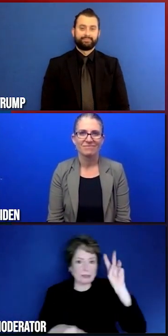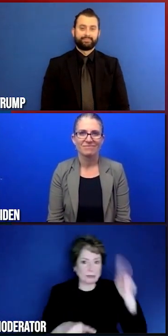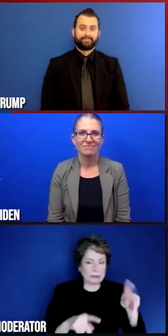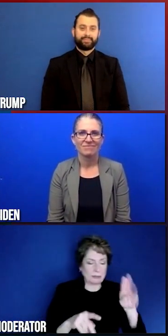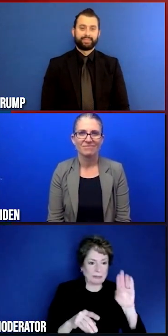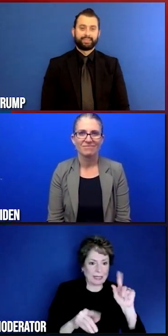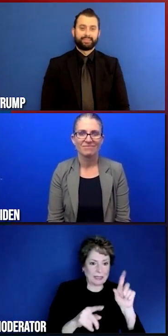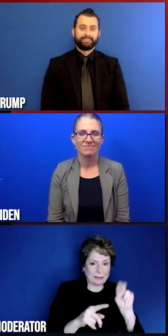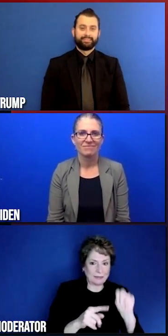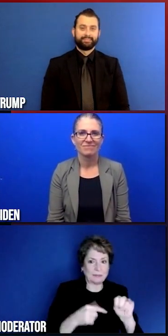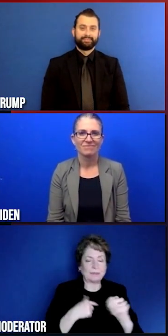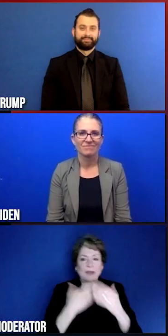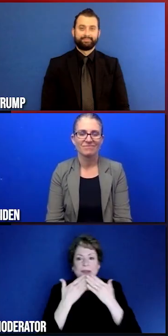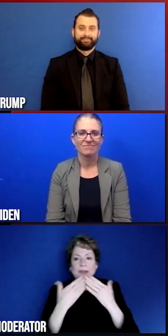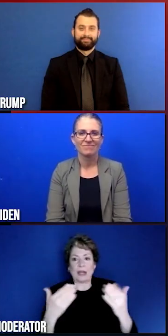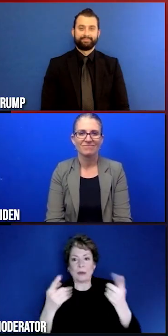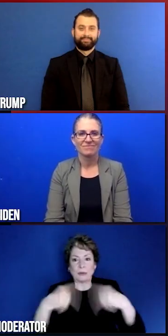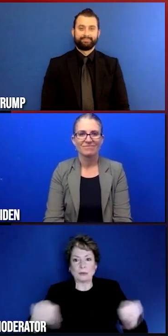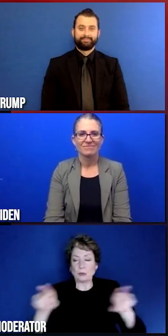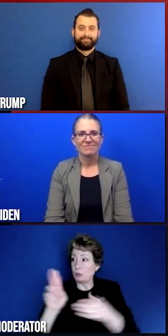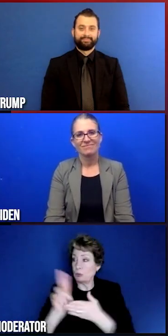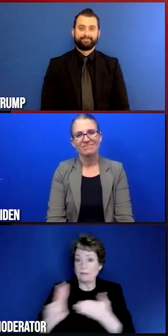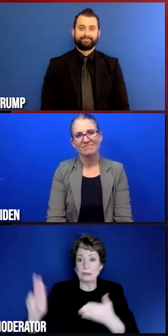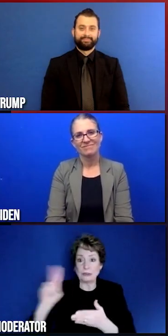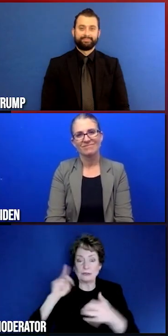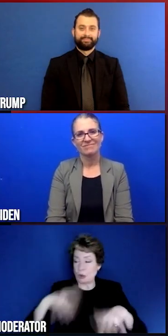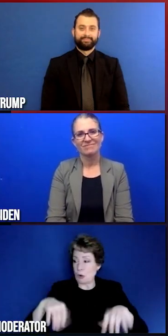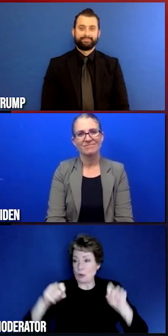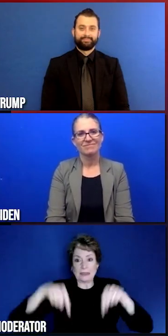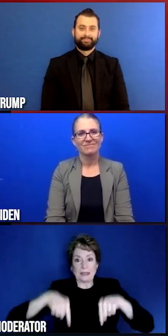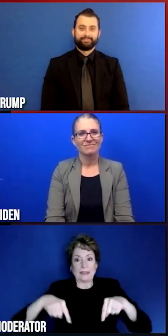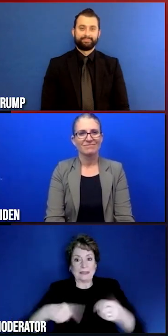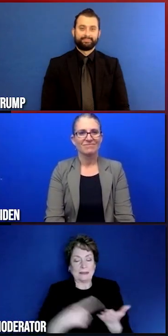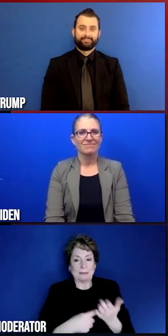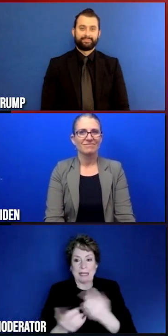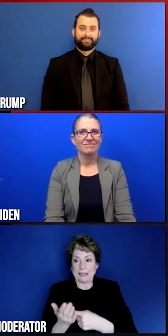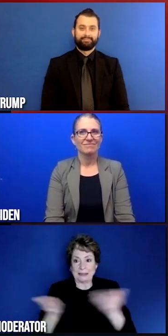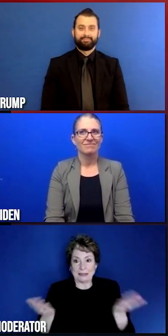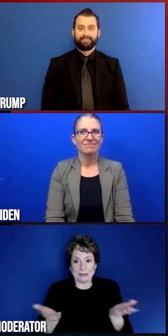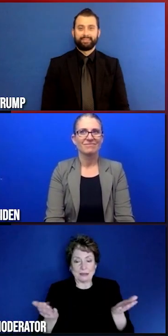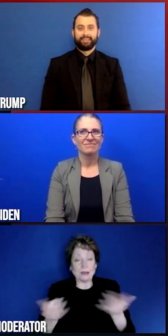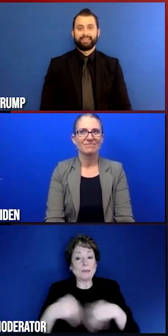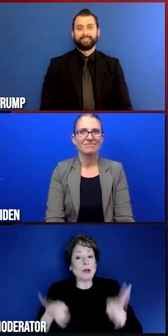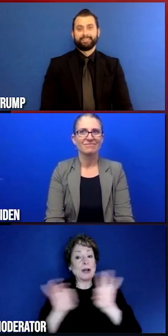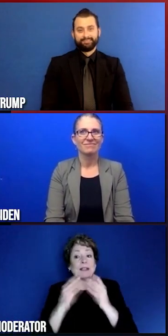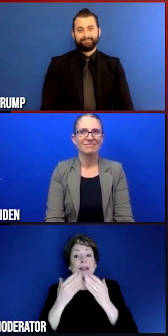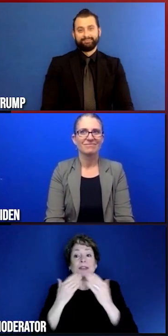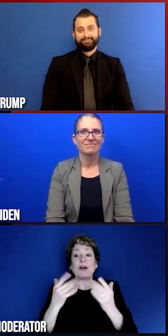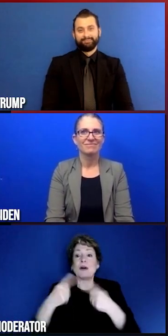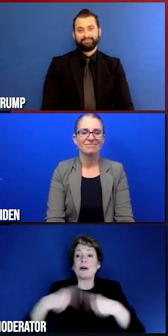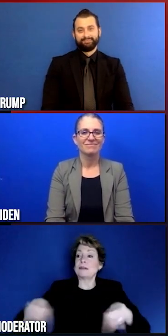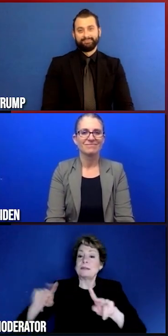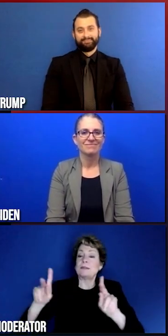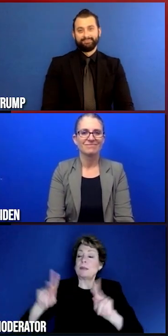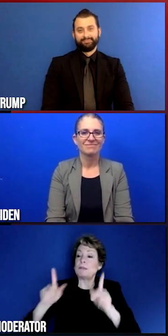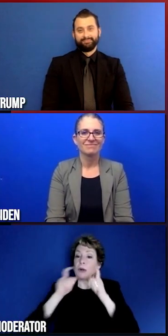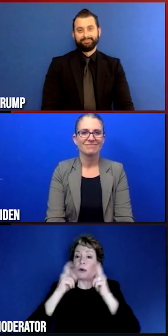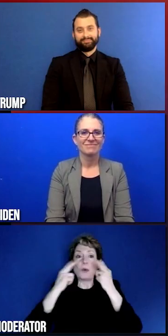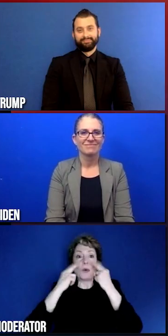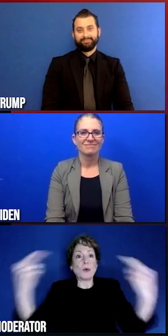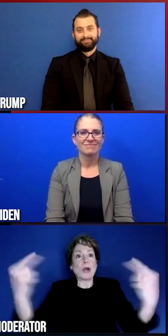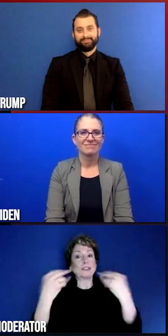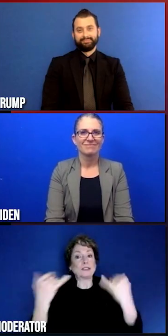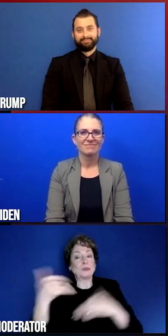University for hosting us tonight. And most importantly, thank you to those watching tonight. Election Day is November 3rd.